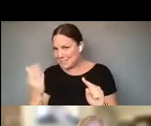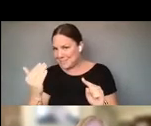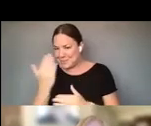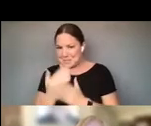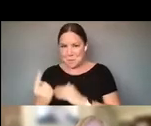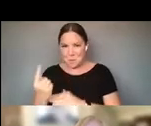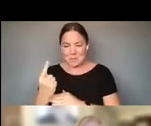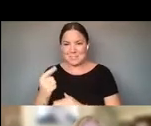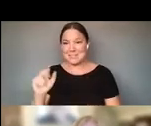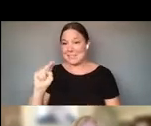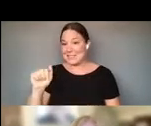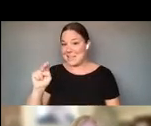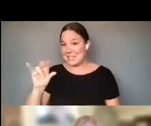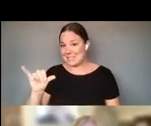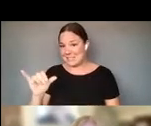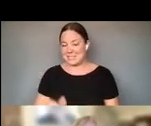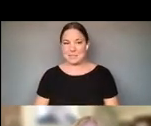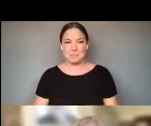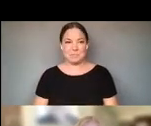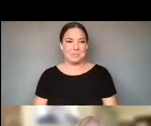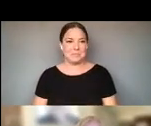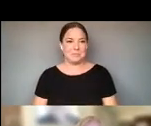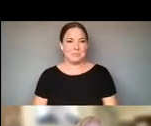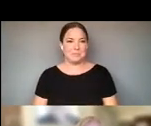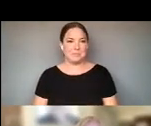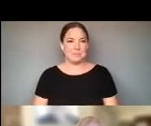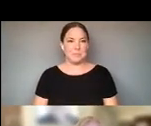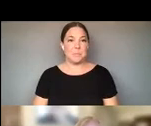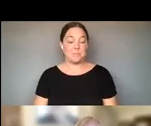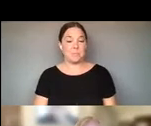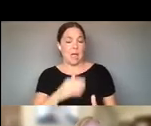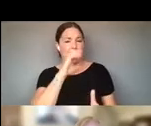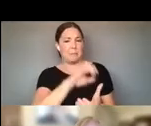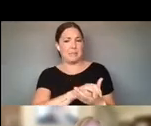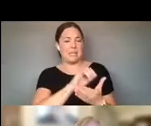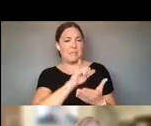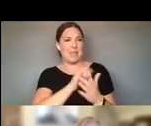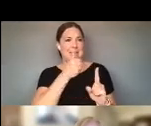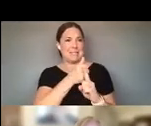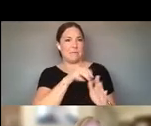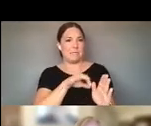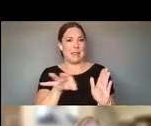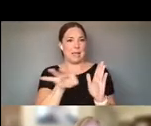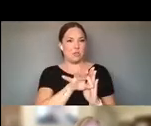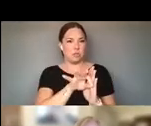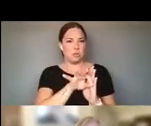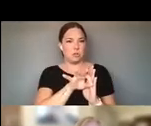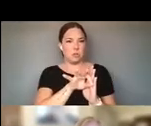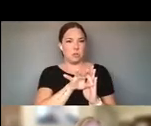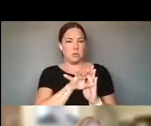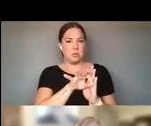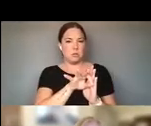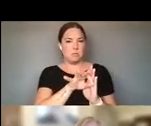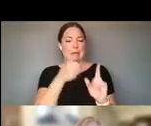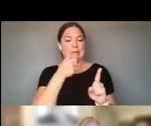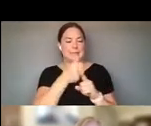Nancy. Nancy. I'll jump in and say, I believe that that is self selection. We'll just leave it as a self defined